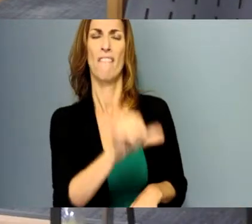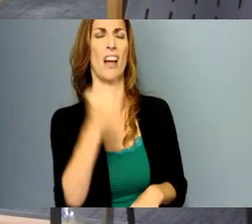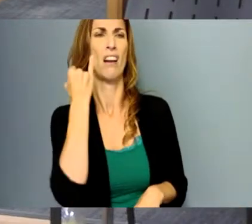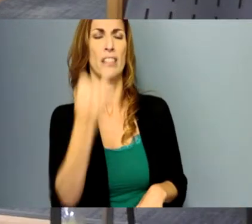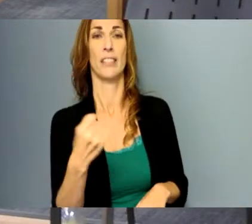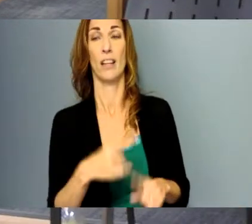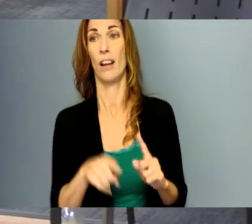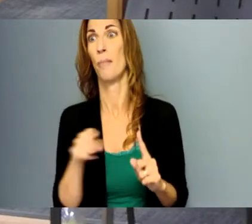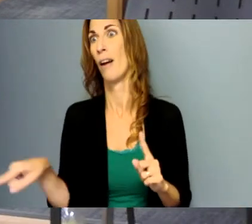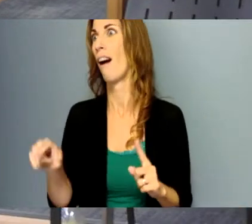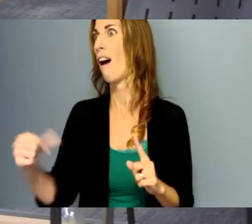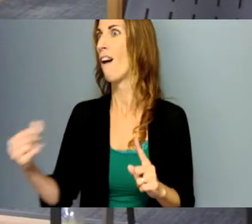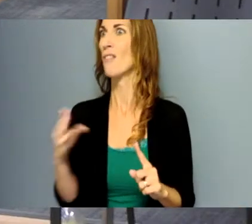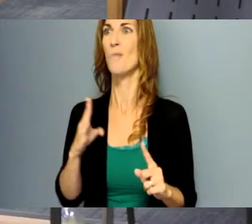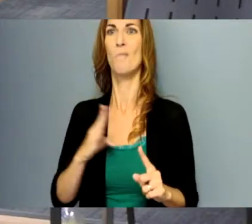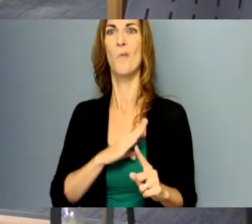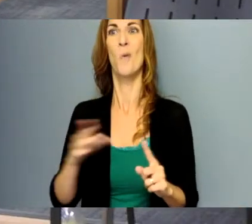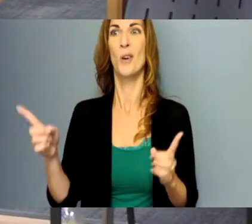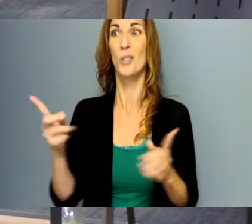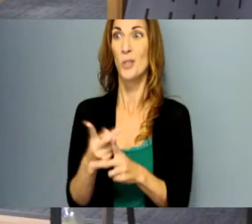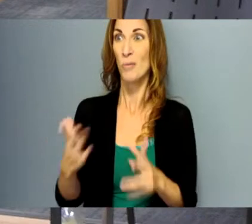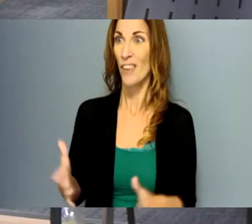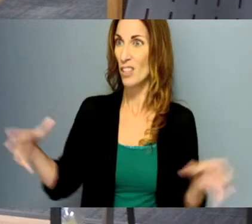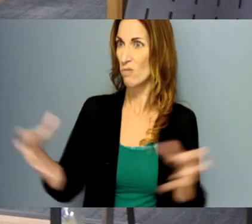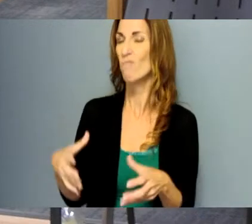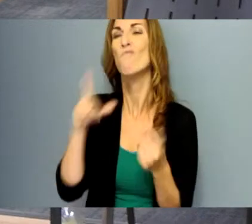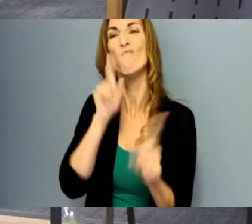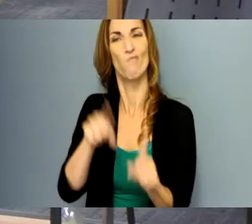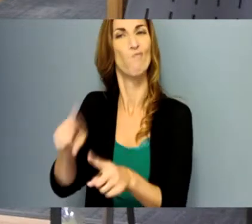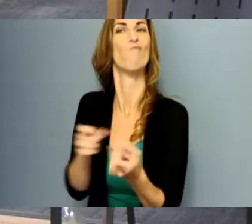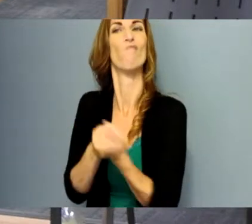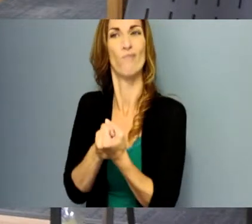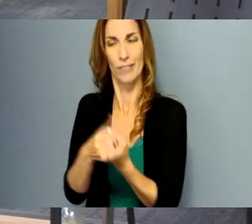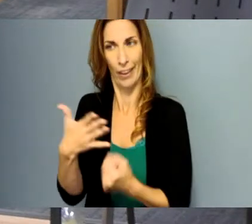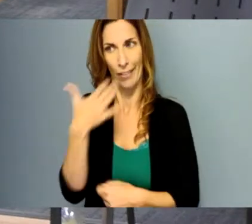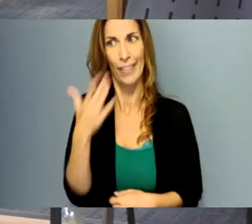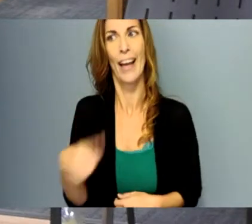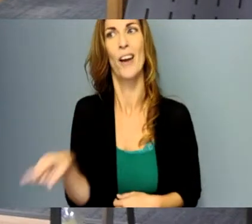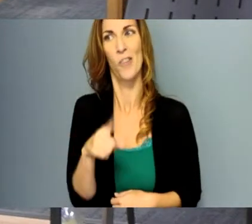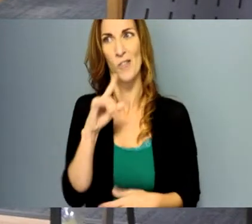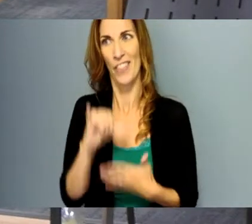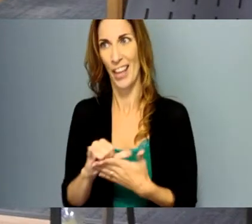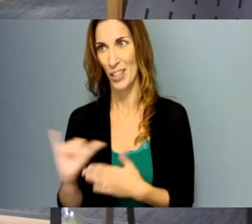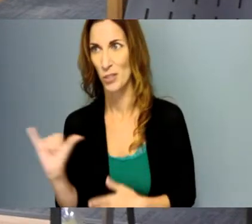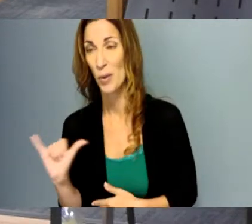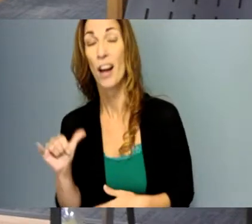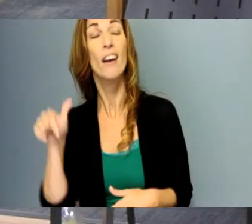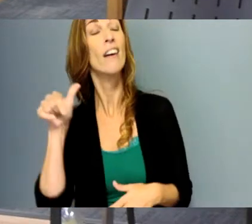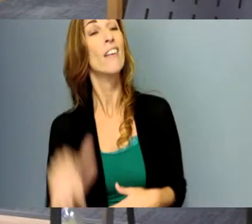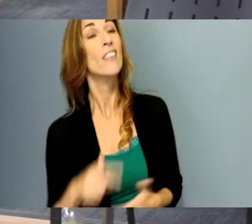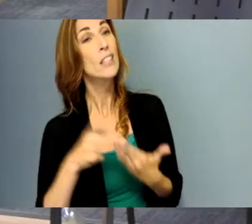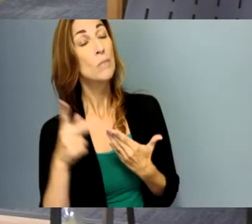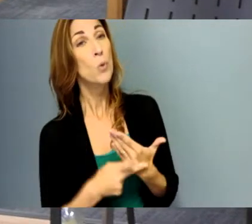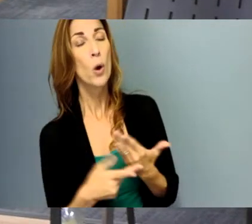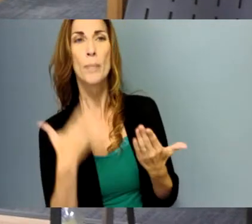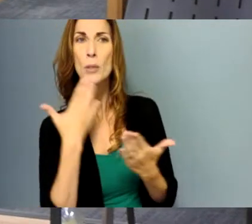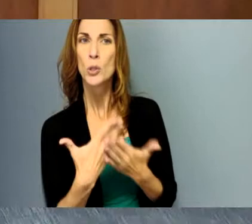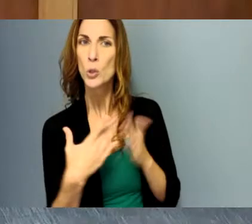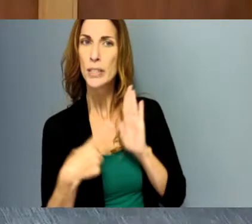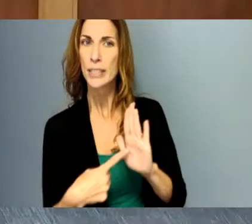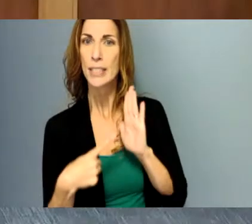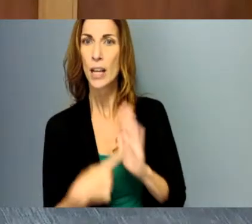Supervisors instantly embraced the idea as well, and for that I thank them as well. This serves as an example of how